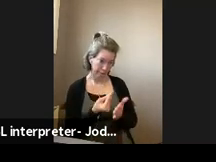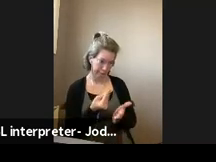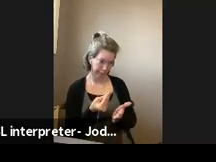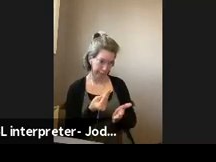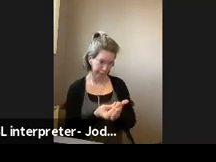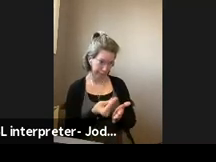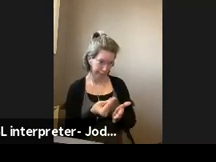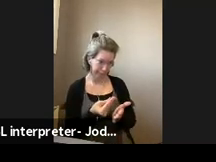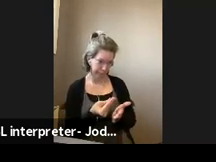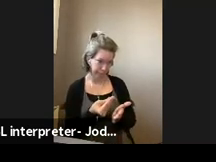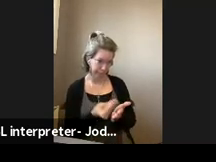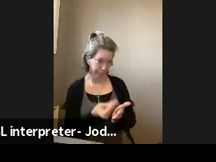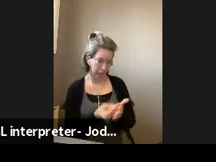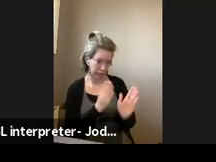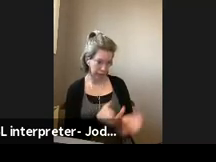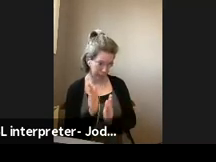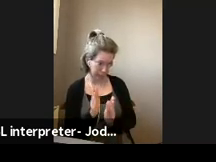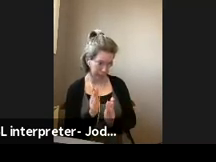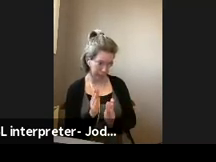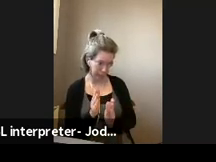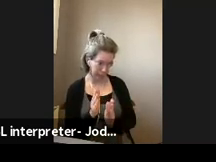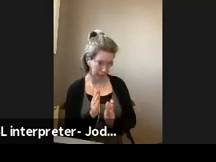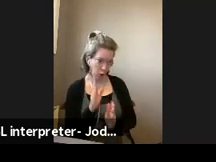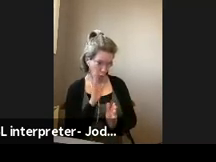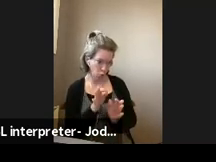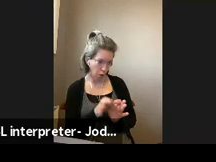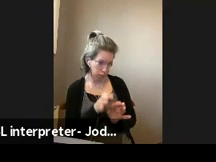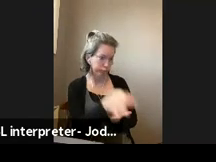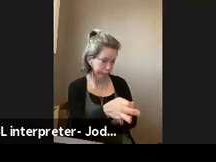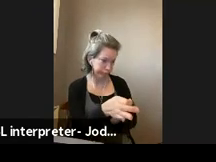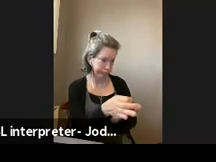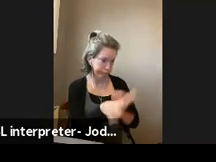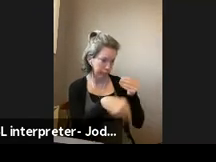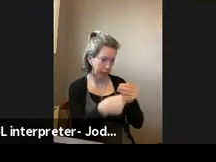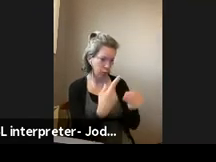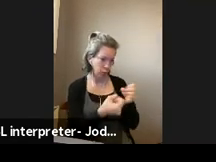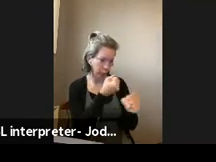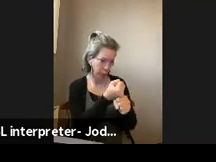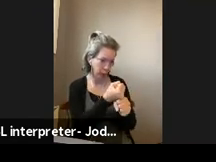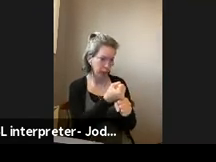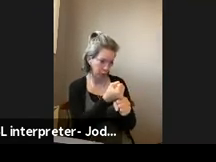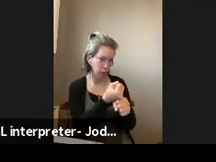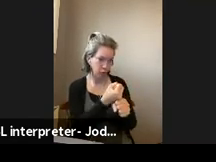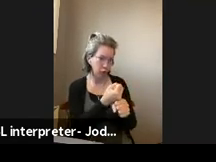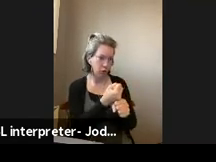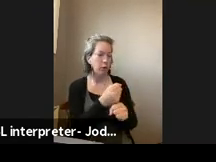Look, I'll extend your Apple Care Plus for another year and lower your financing plan.